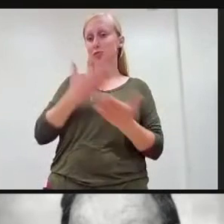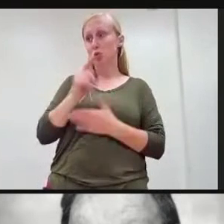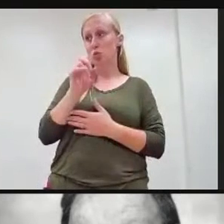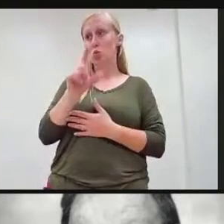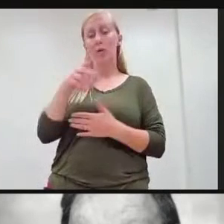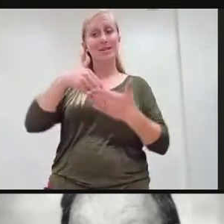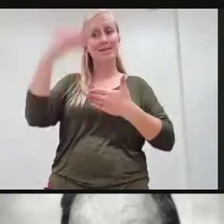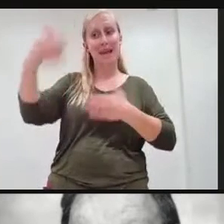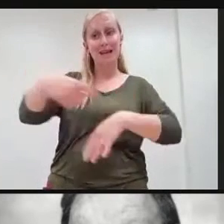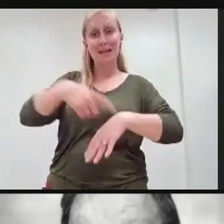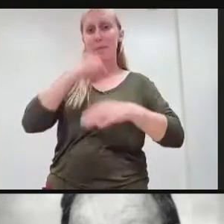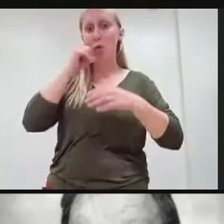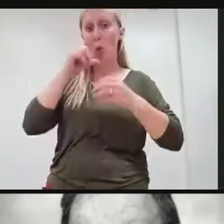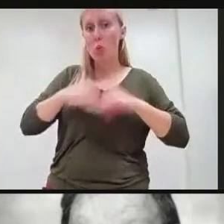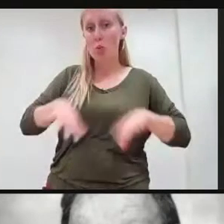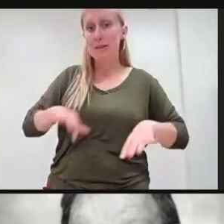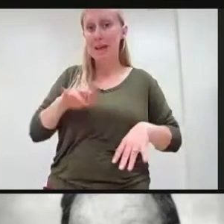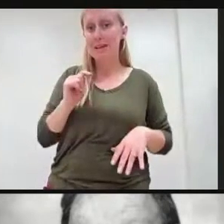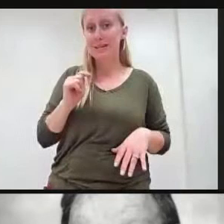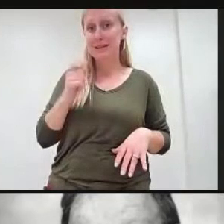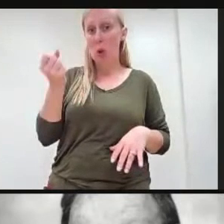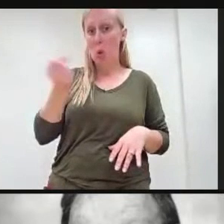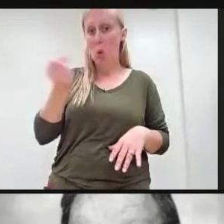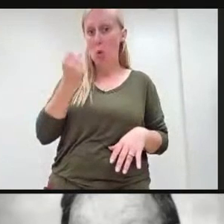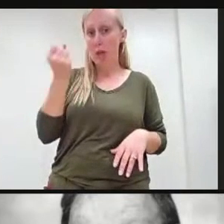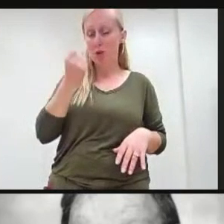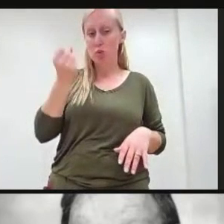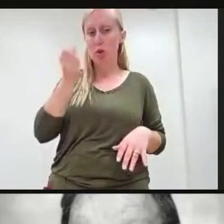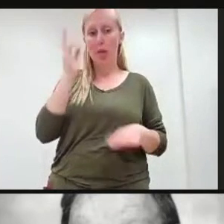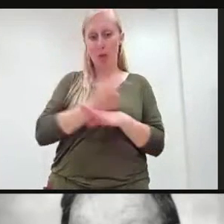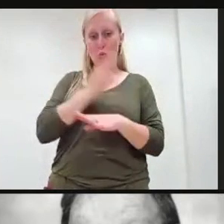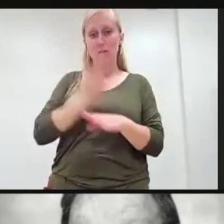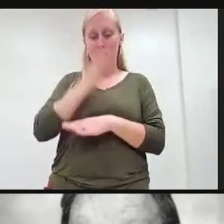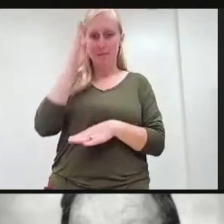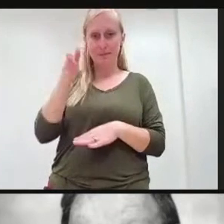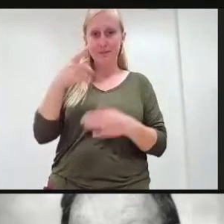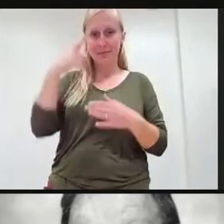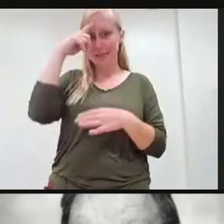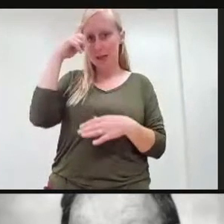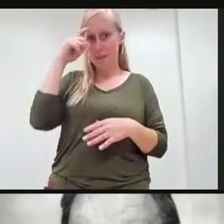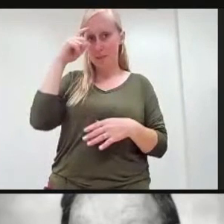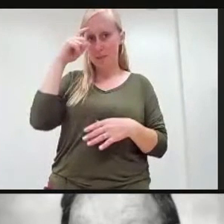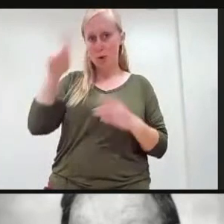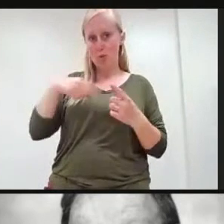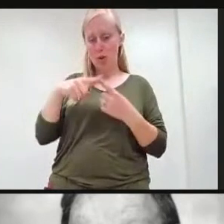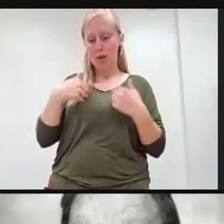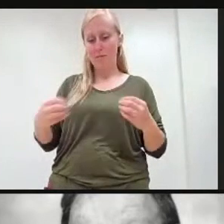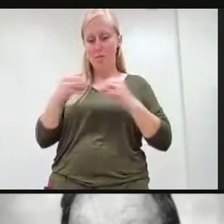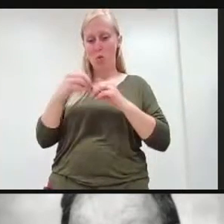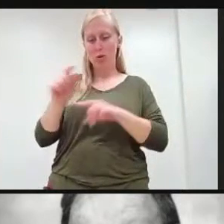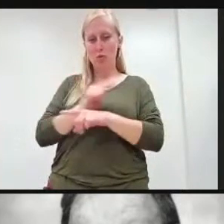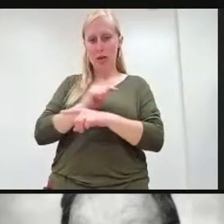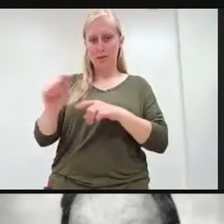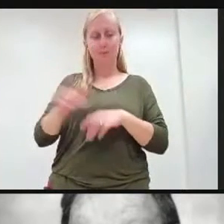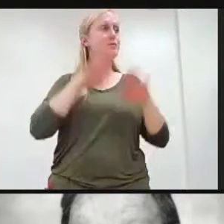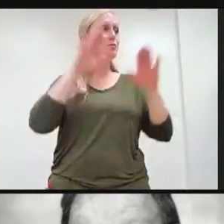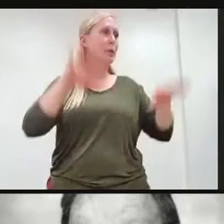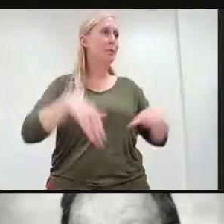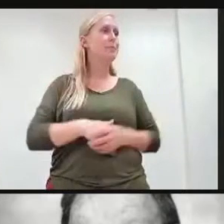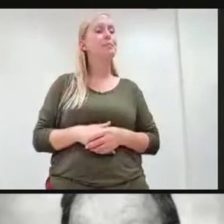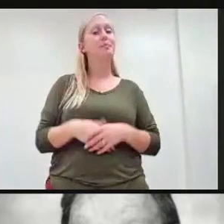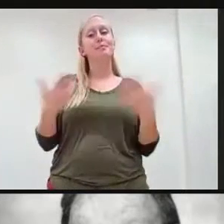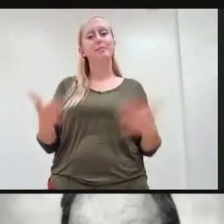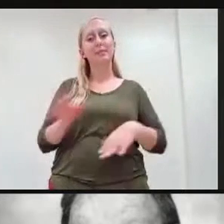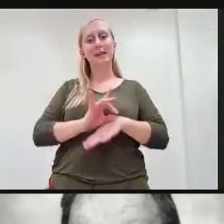don't lose those. Hang on to them because we'll use them this summer when we do a little more training. Excellent. Well, it